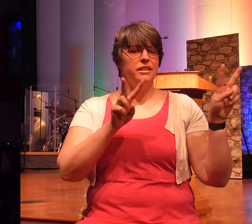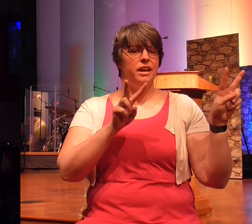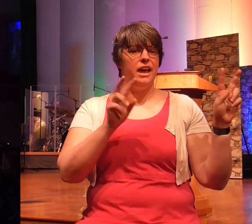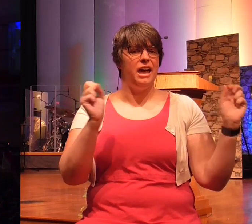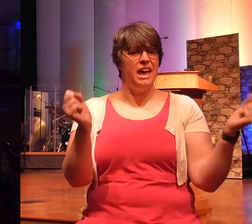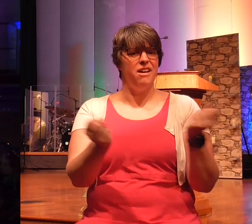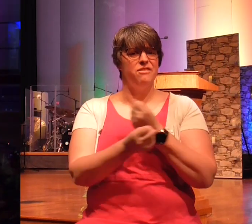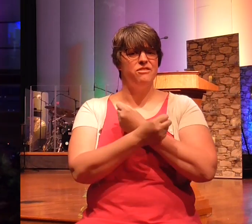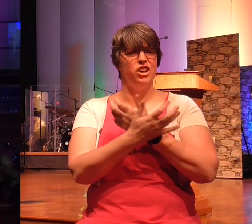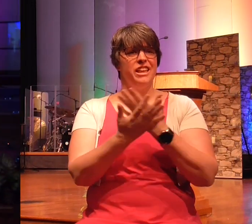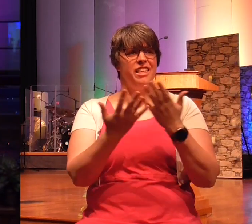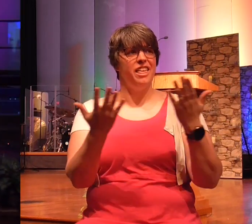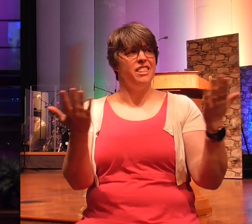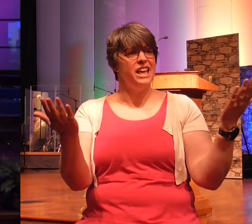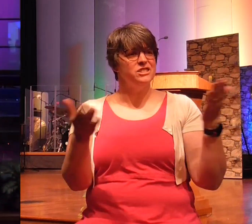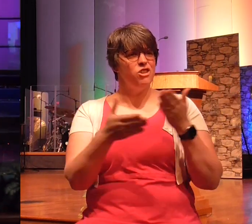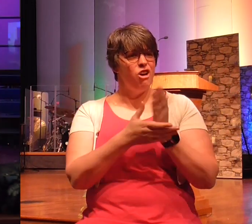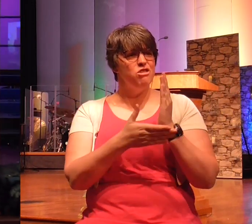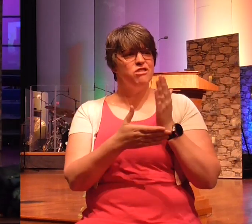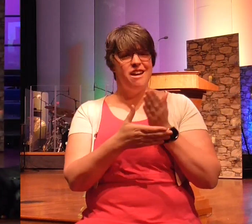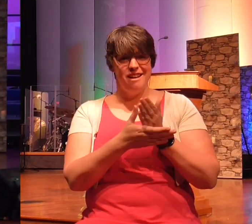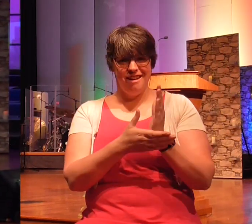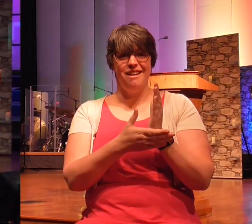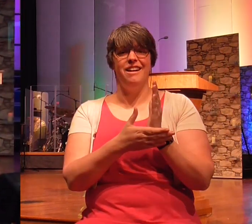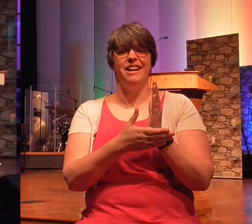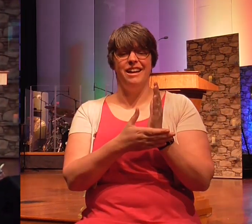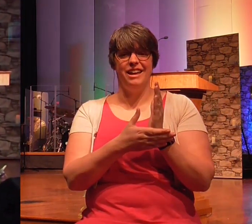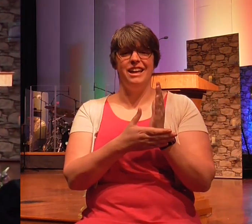Everything is all right now.